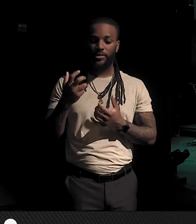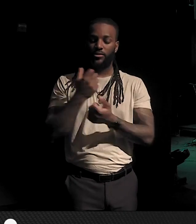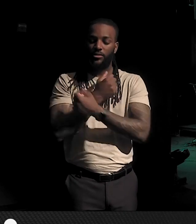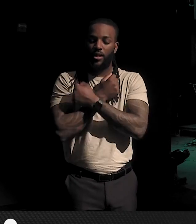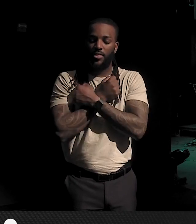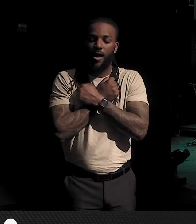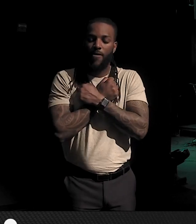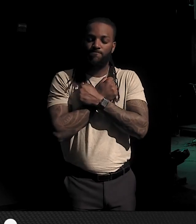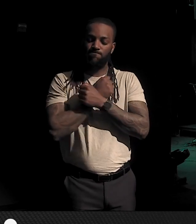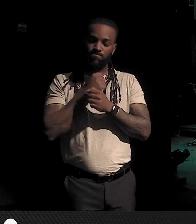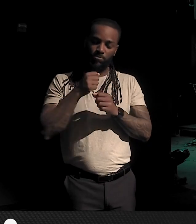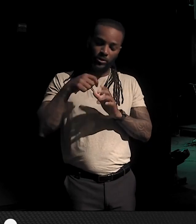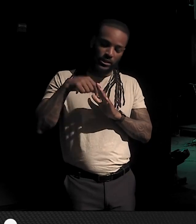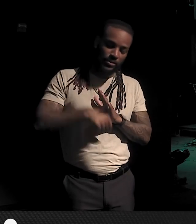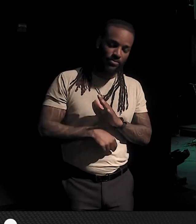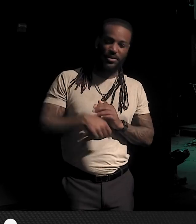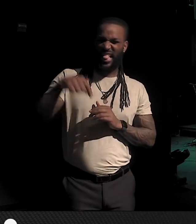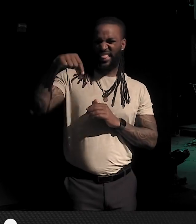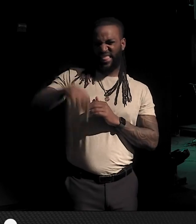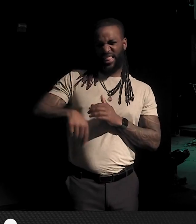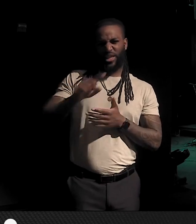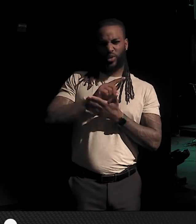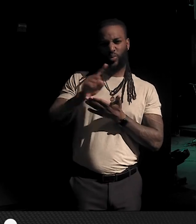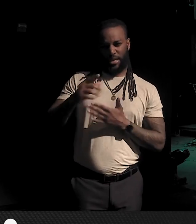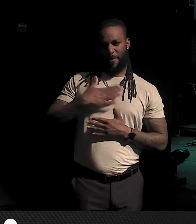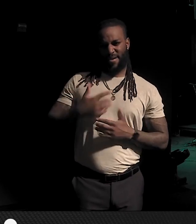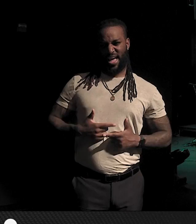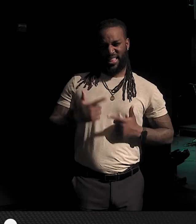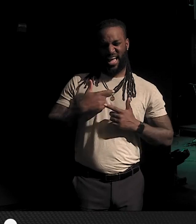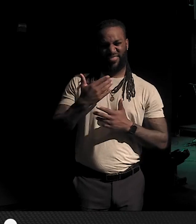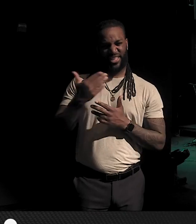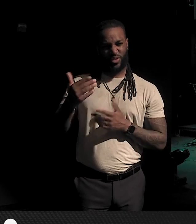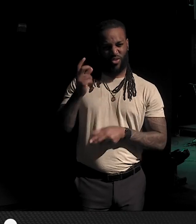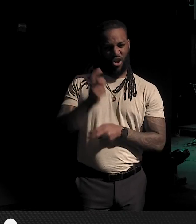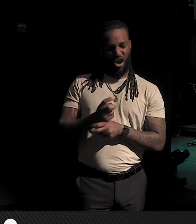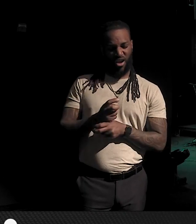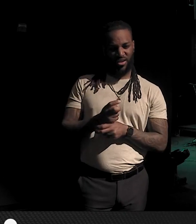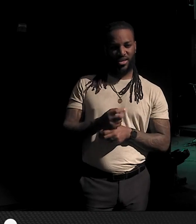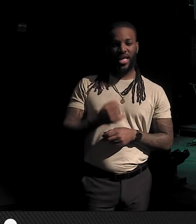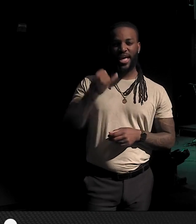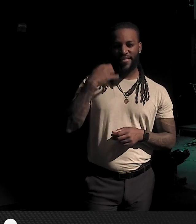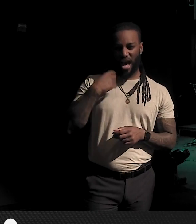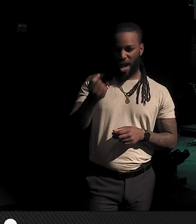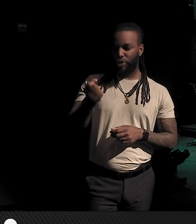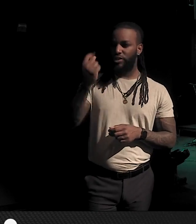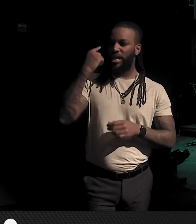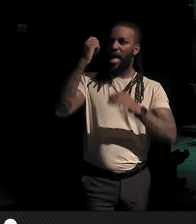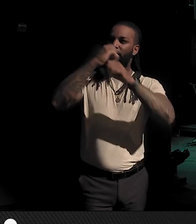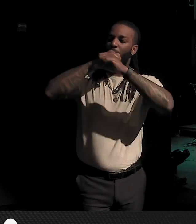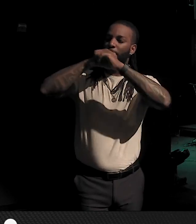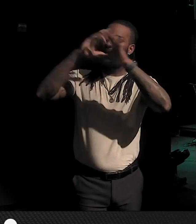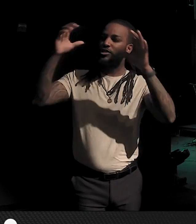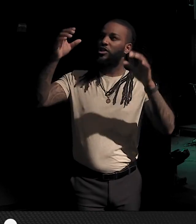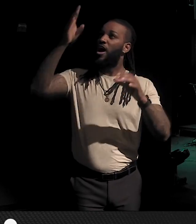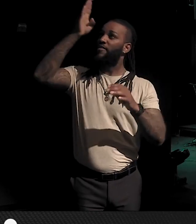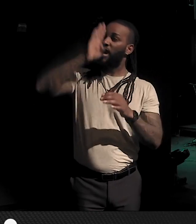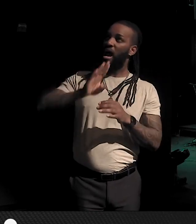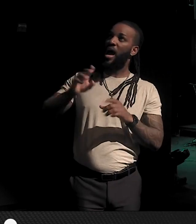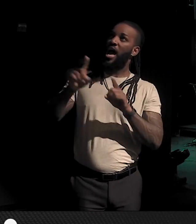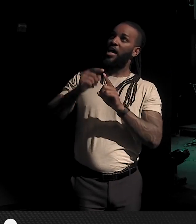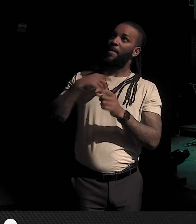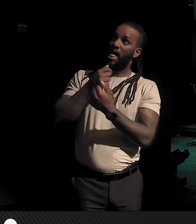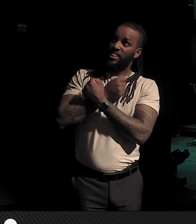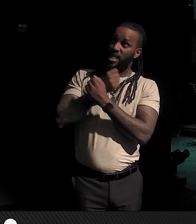love. This week when things got hard, if I understand the picture of God as my lover on one